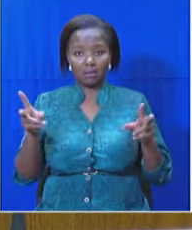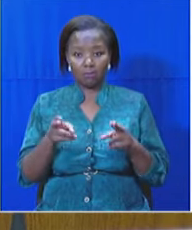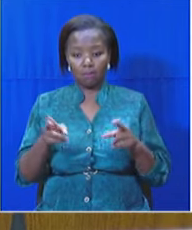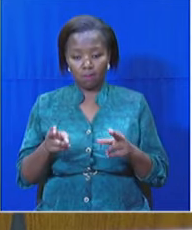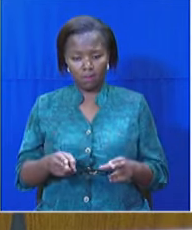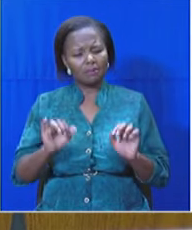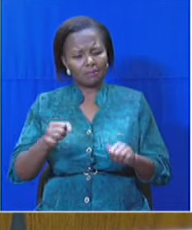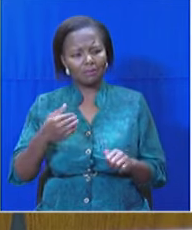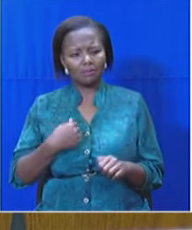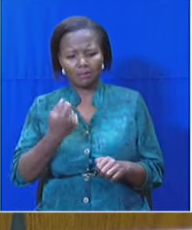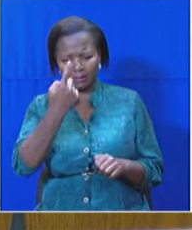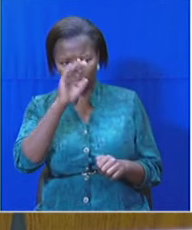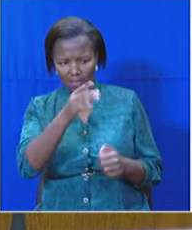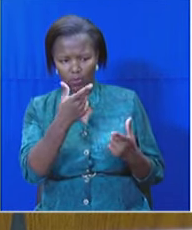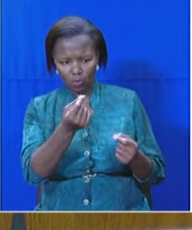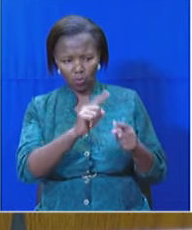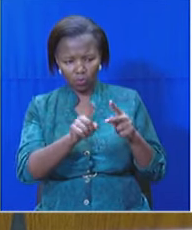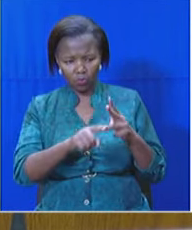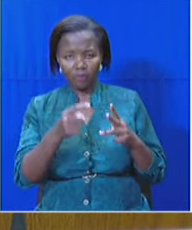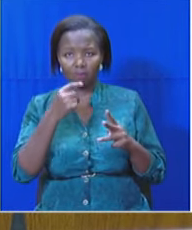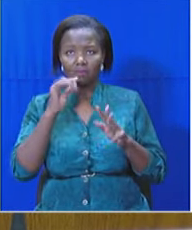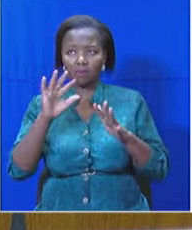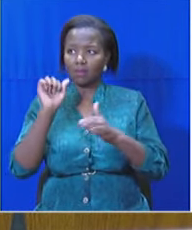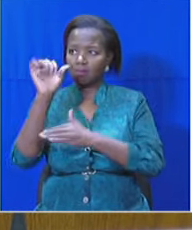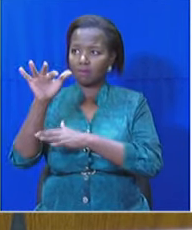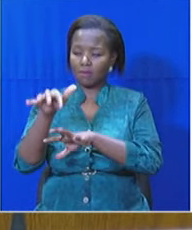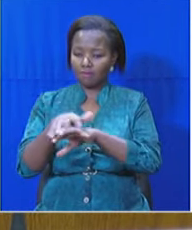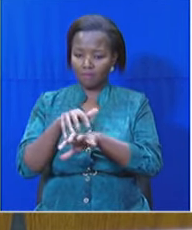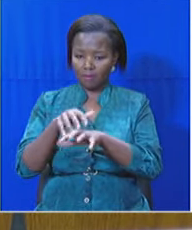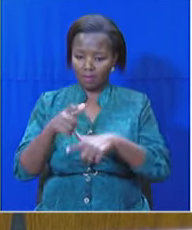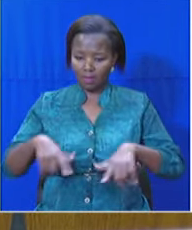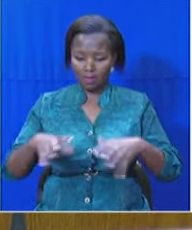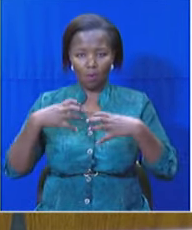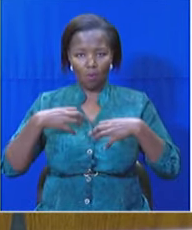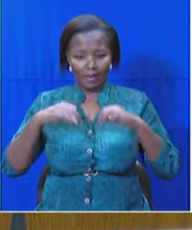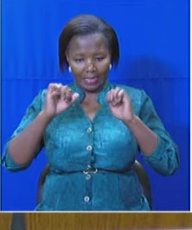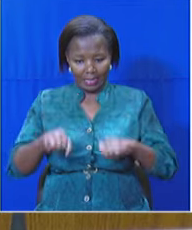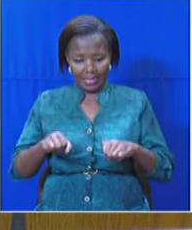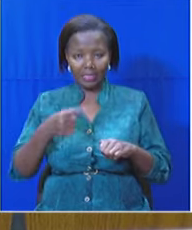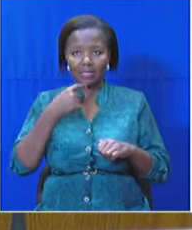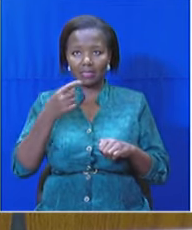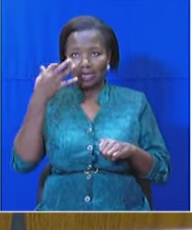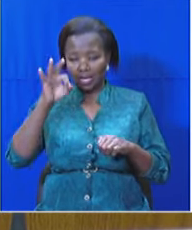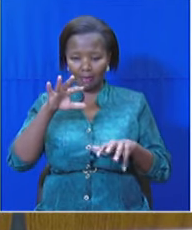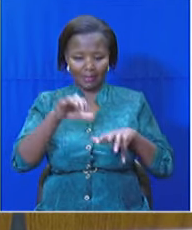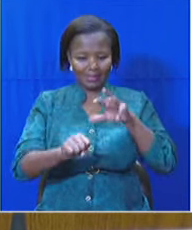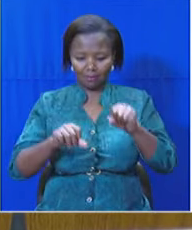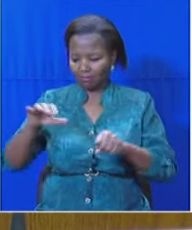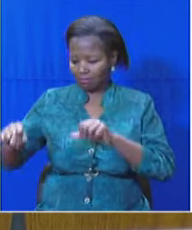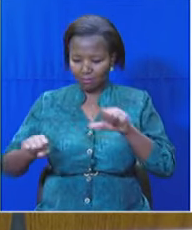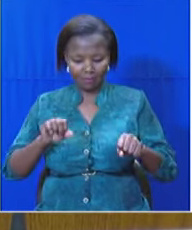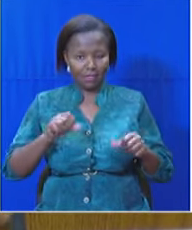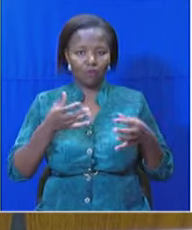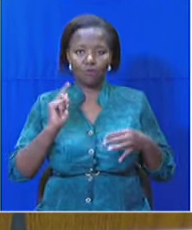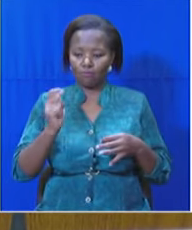understand what you want to do. You want to scare farmers off the land so that the land value can fall, so that the state can get the land for